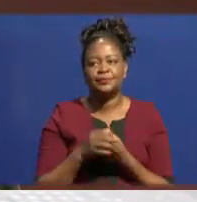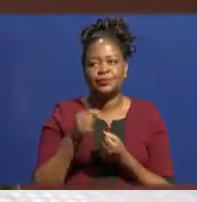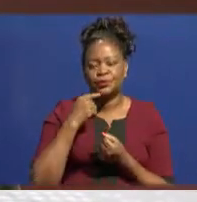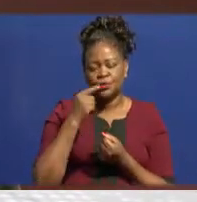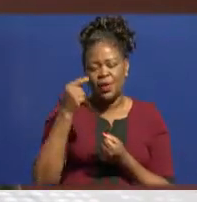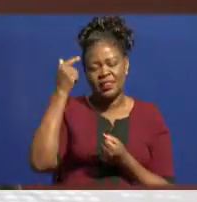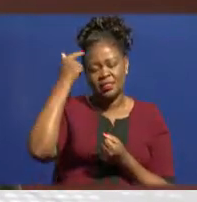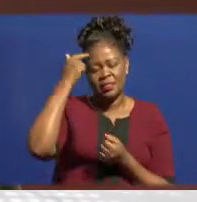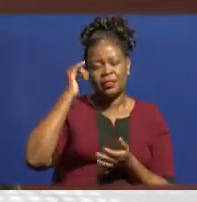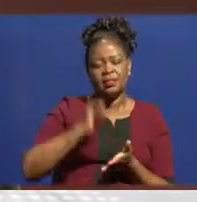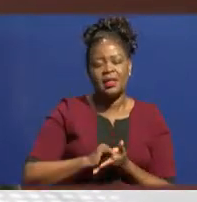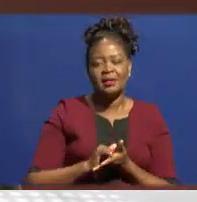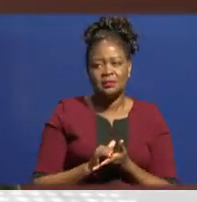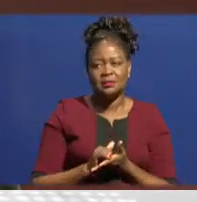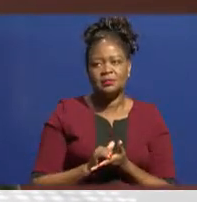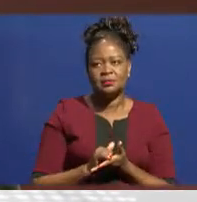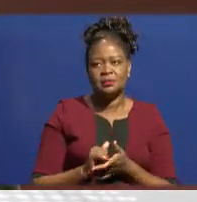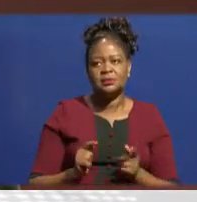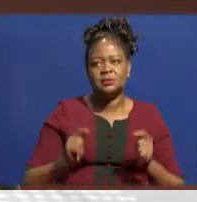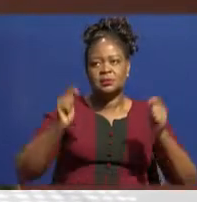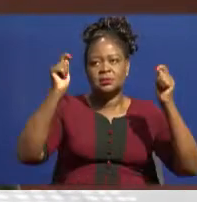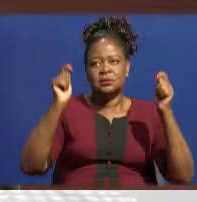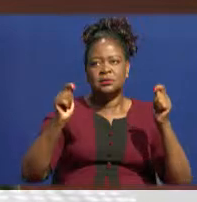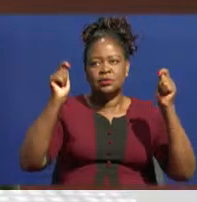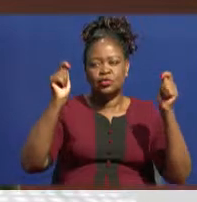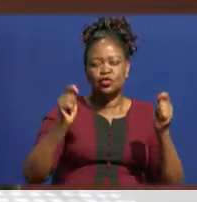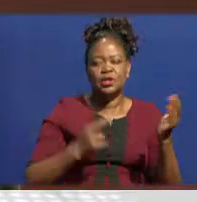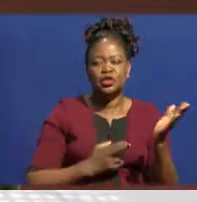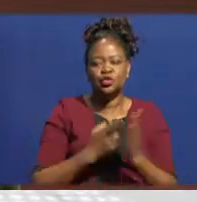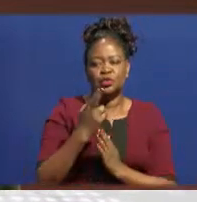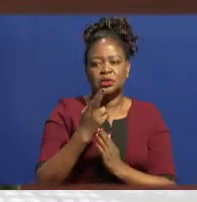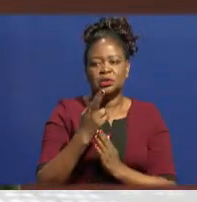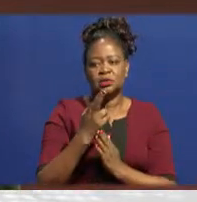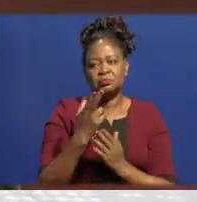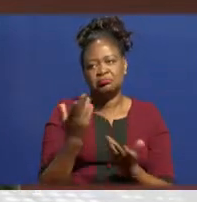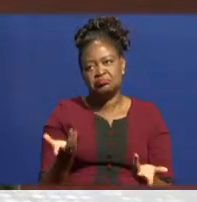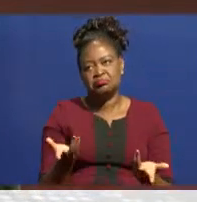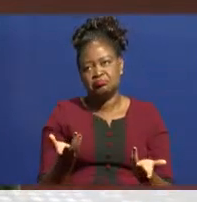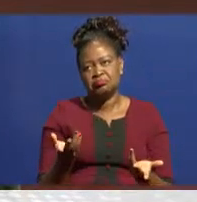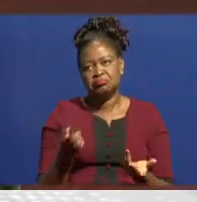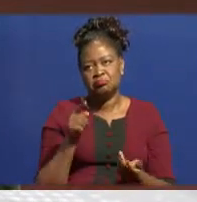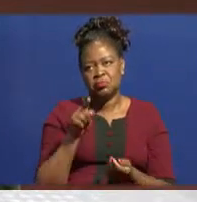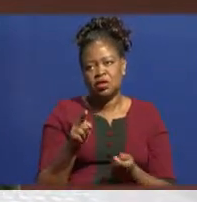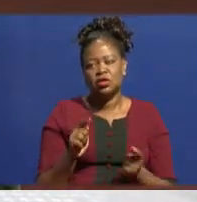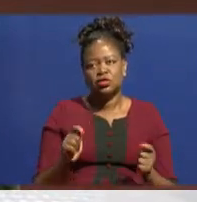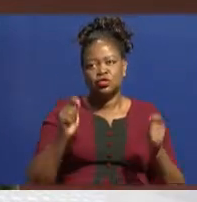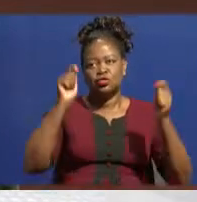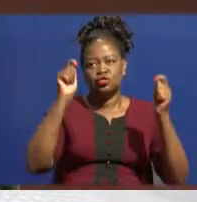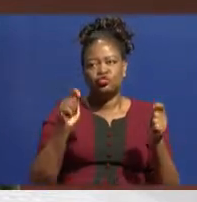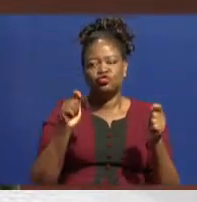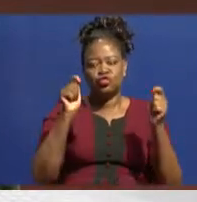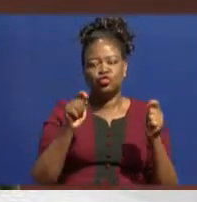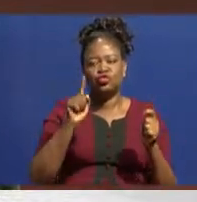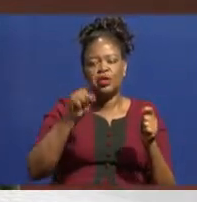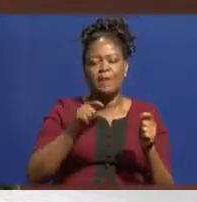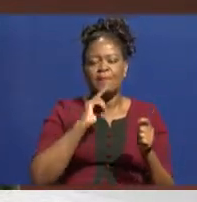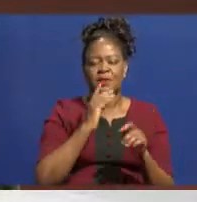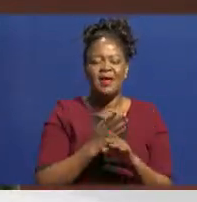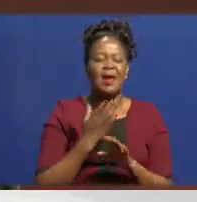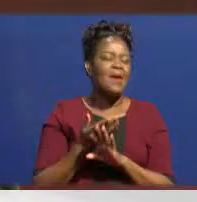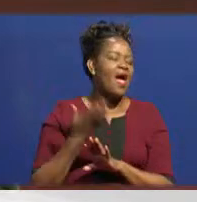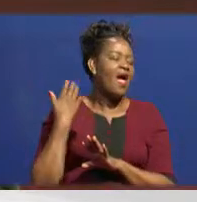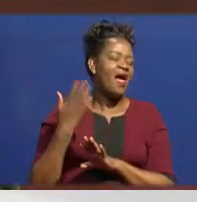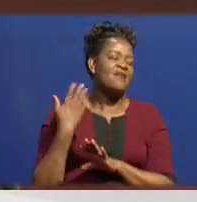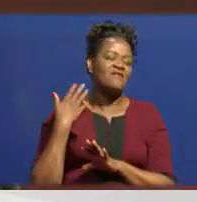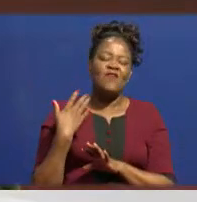think one way or another, the strike is genuine. Mm-hmm. One way or another, this strike is long overdue. Mm-hmm. Because